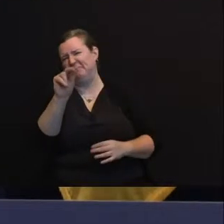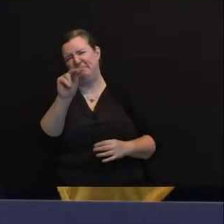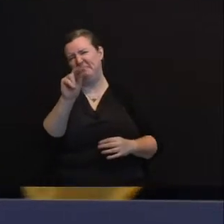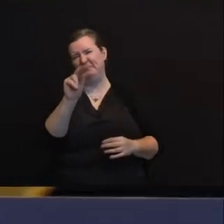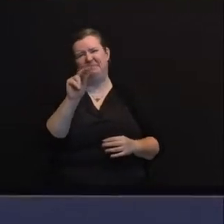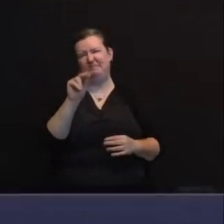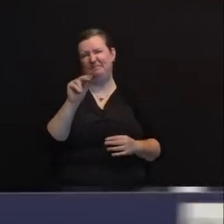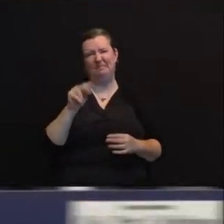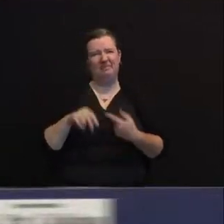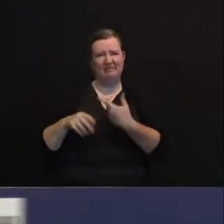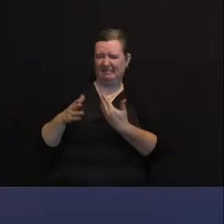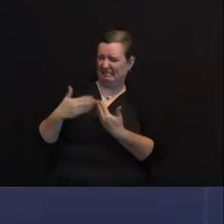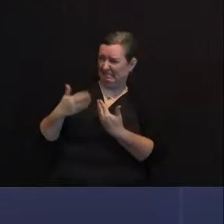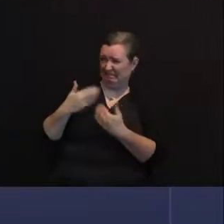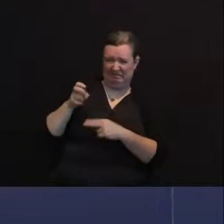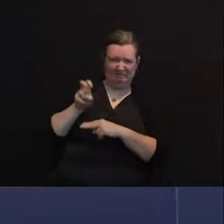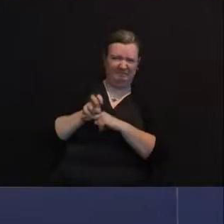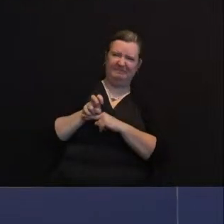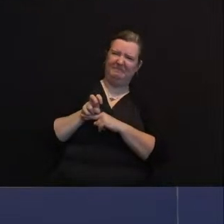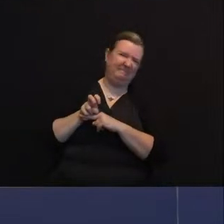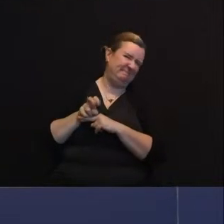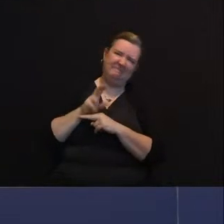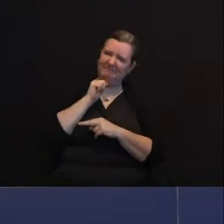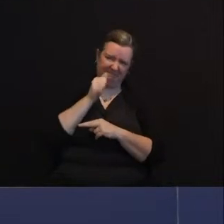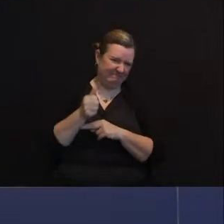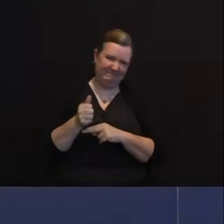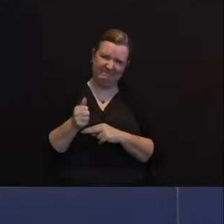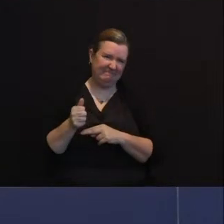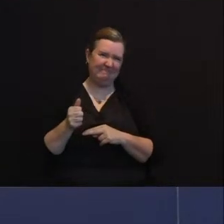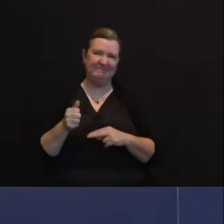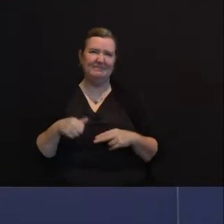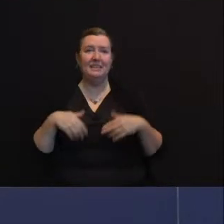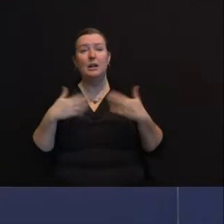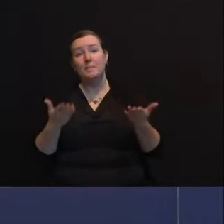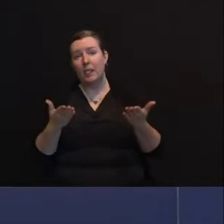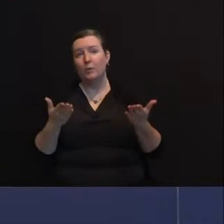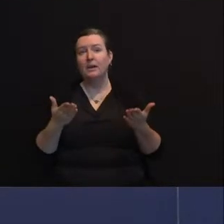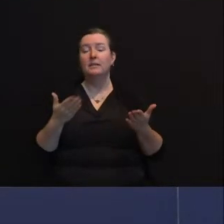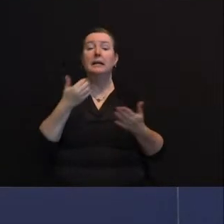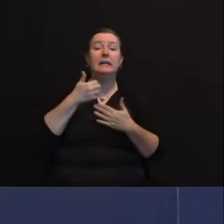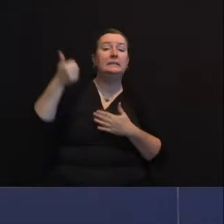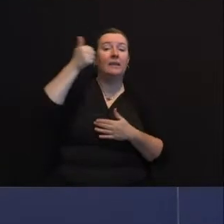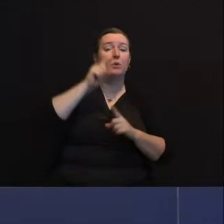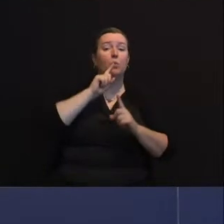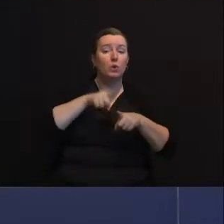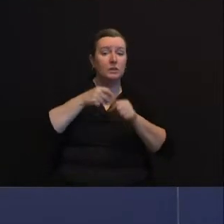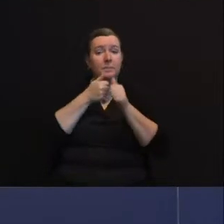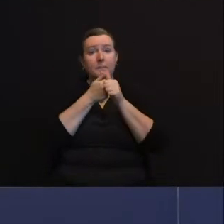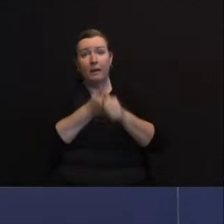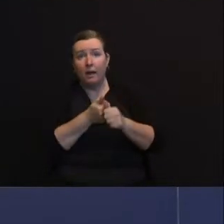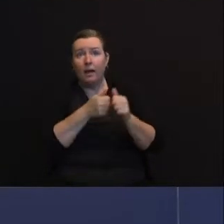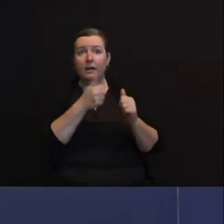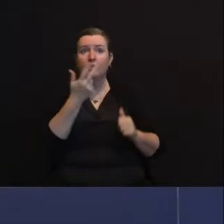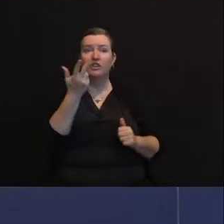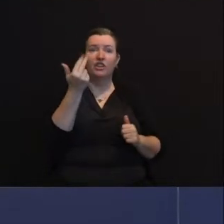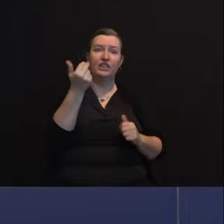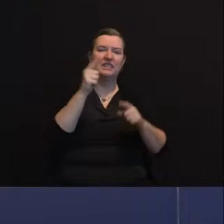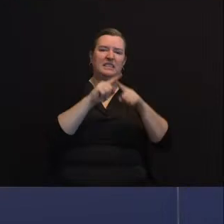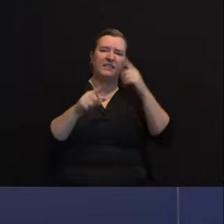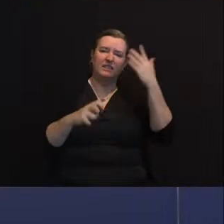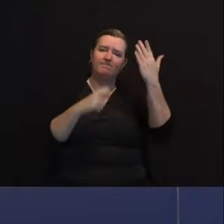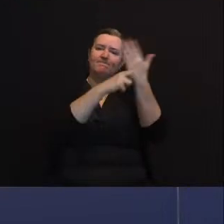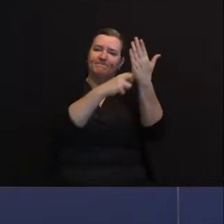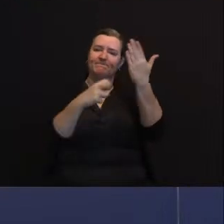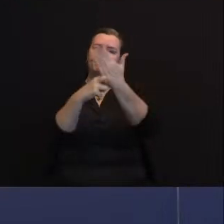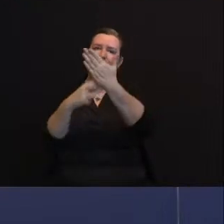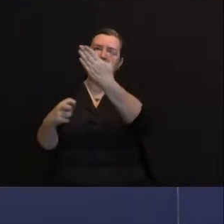what you said. with regards to executive order compliance, I'll just quickly go through 13 different citations. There were 6